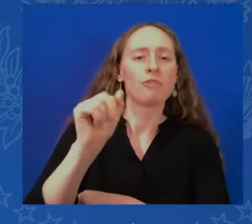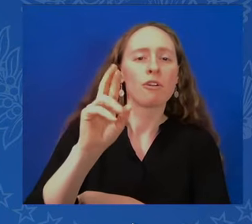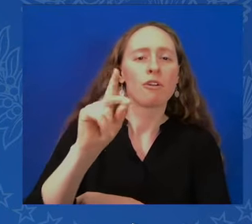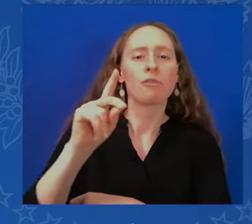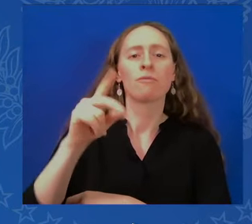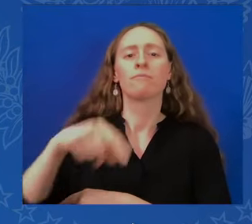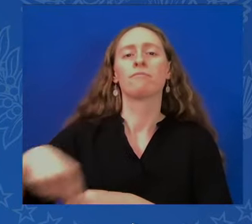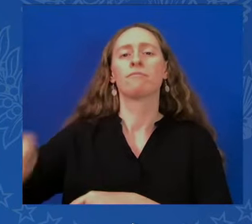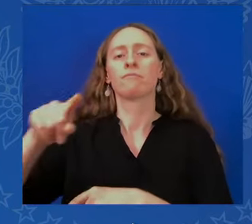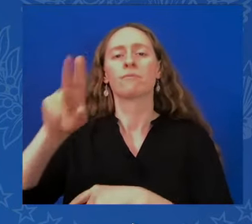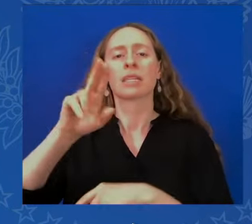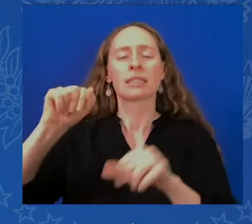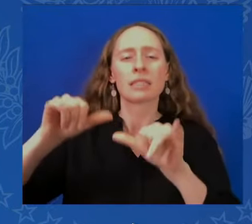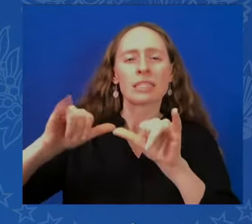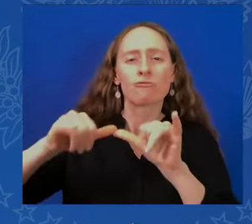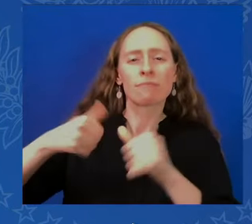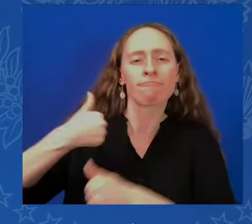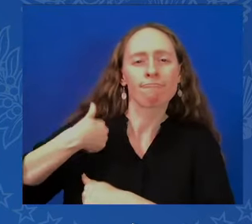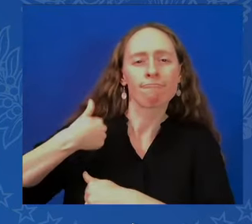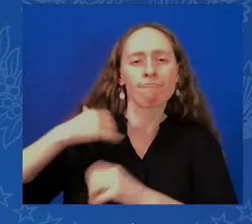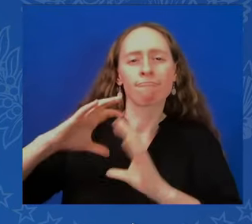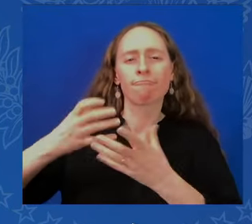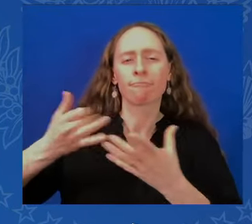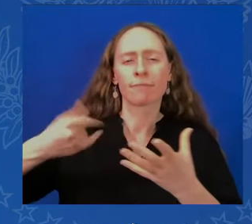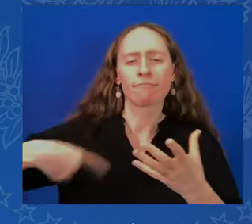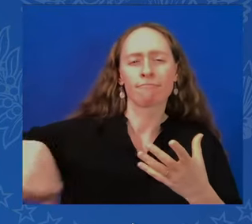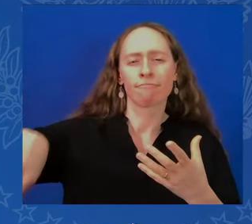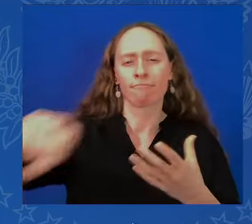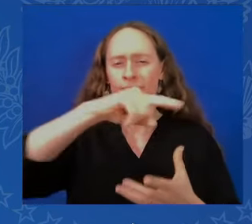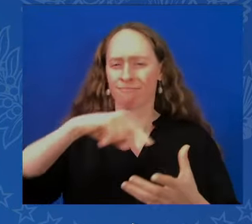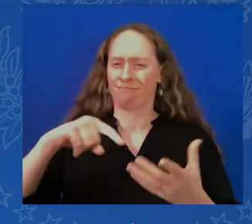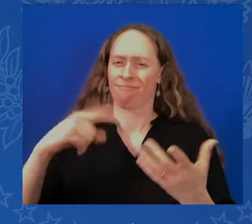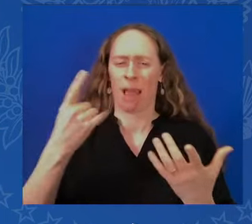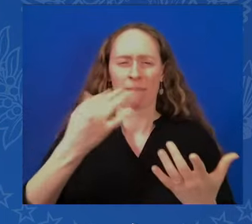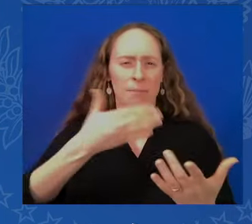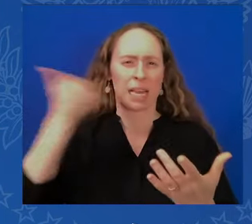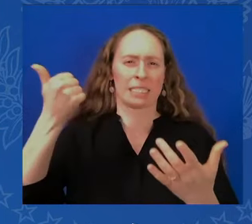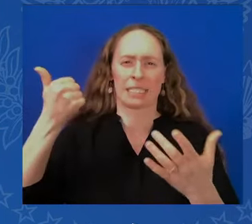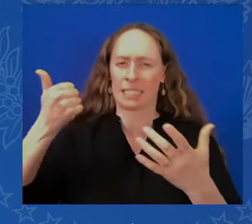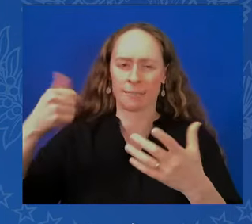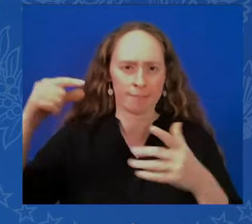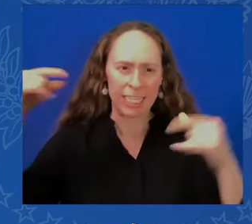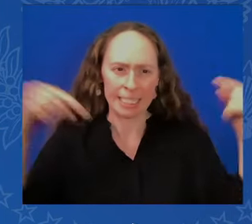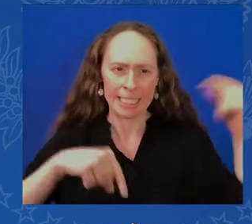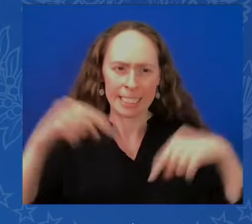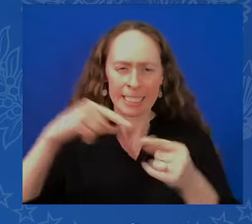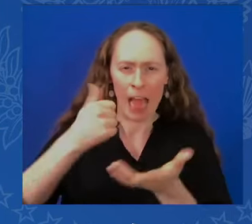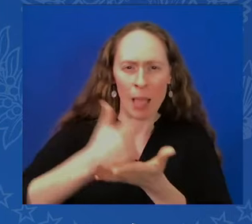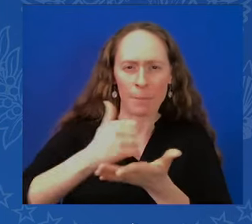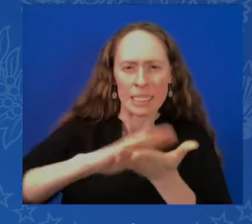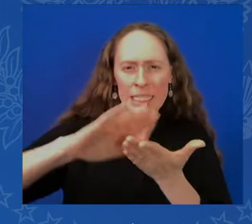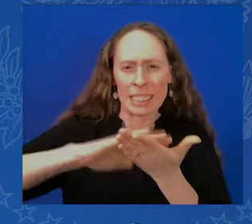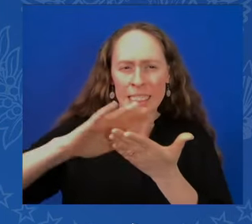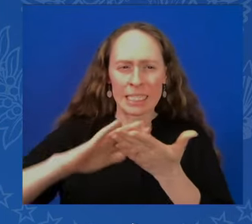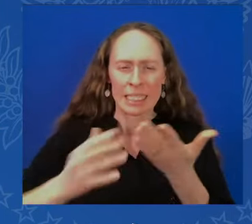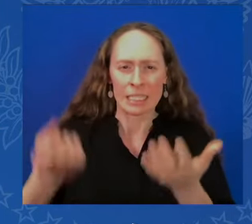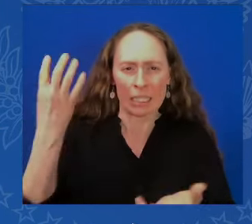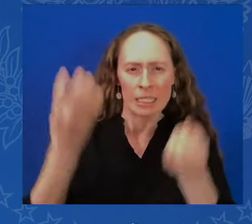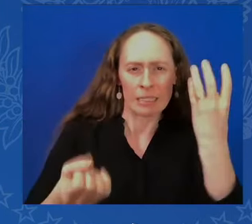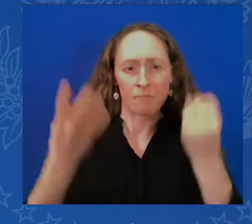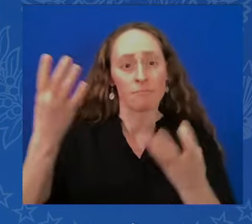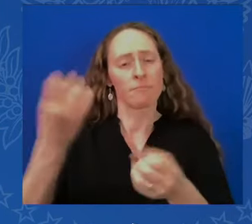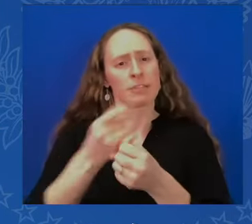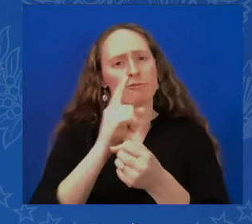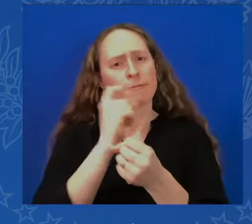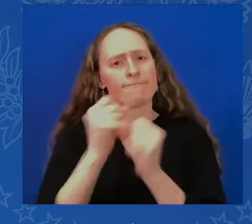state officials to work together to help remove this steel as quickly as possible and as safely as possible. So far, our team has been